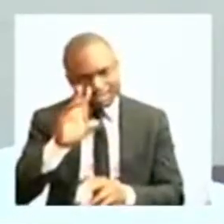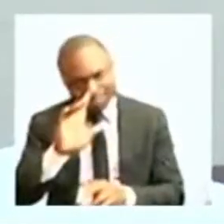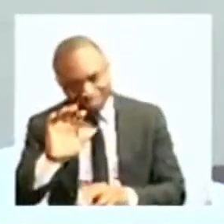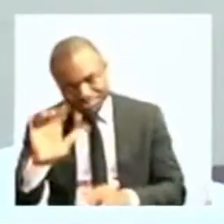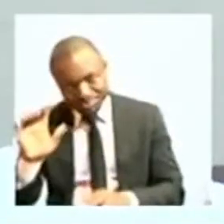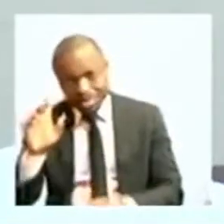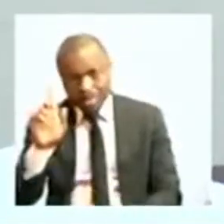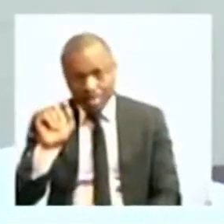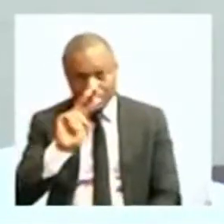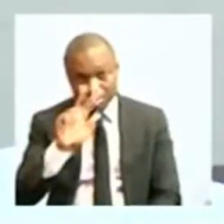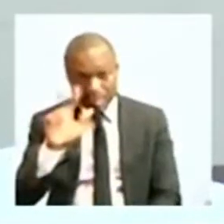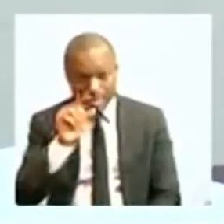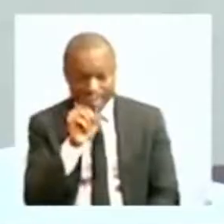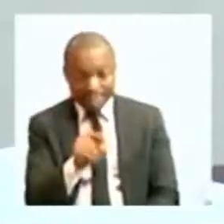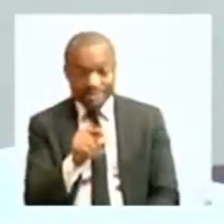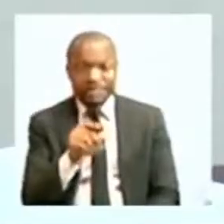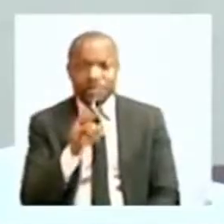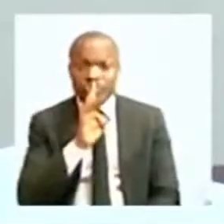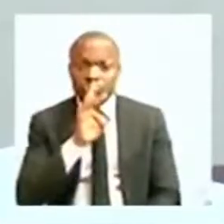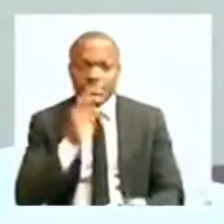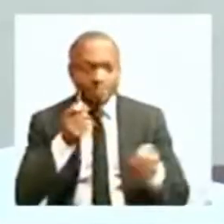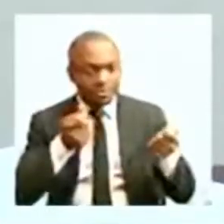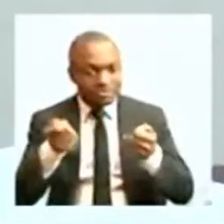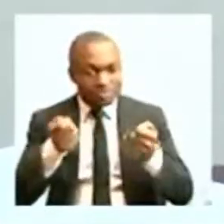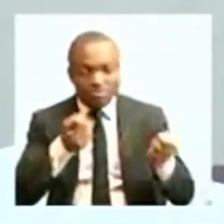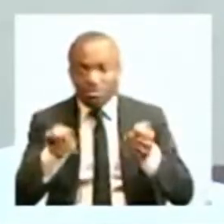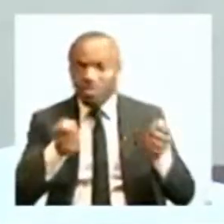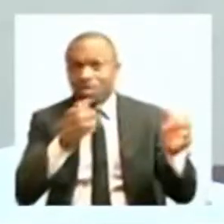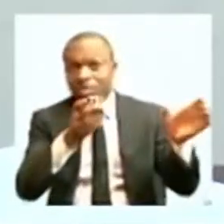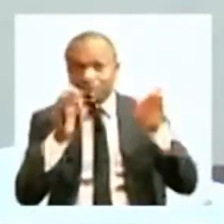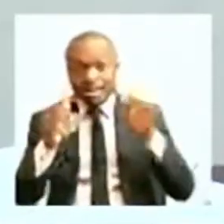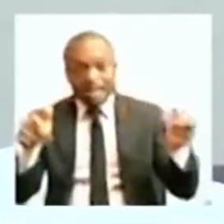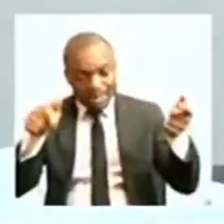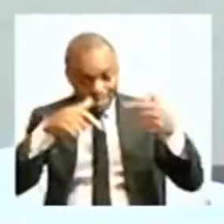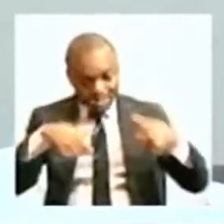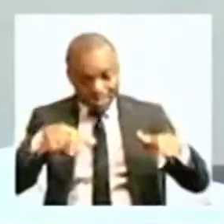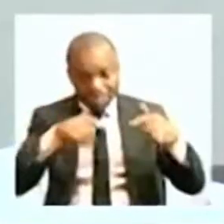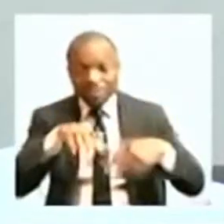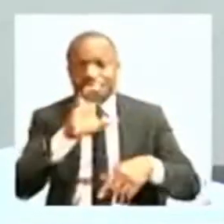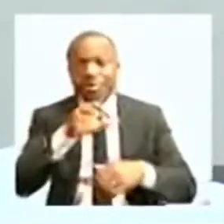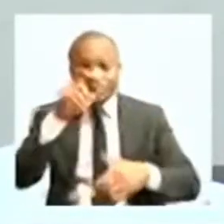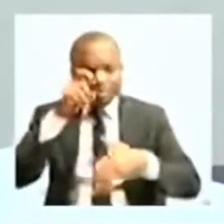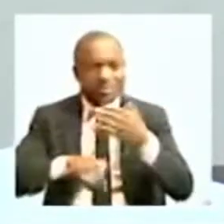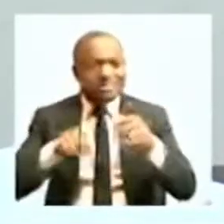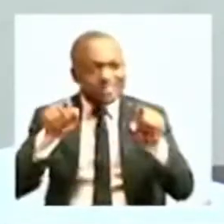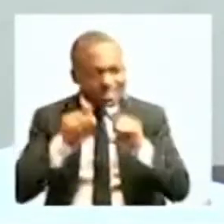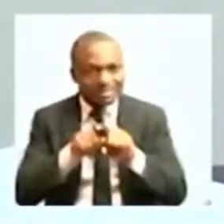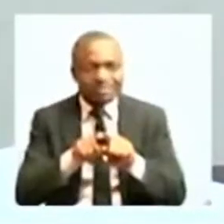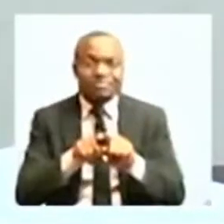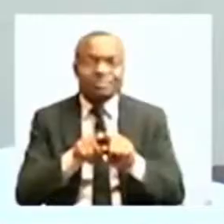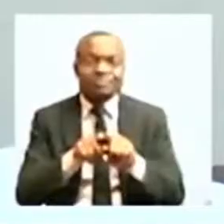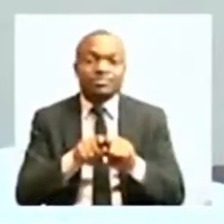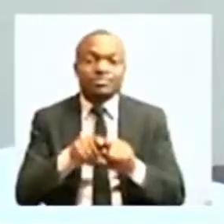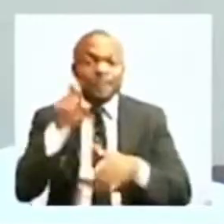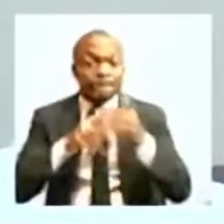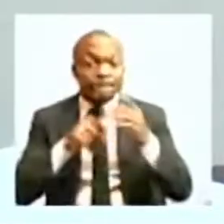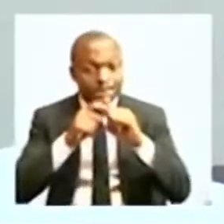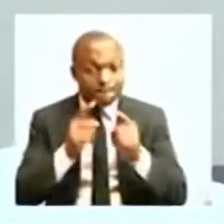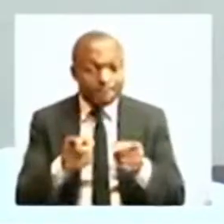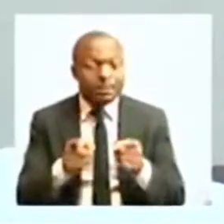Now, this water bowser, locally there is a water bowser costing in the same range, but it